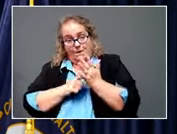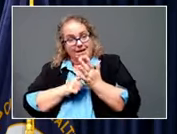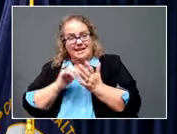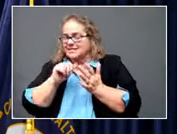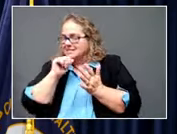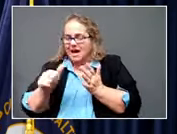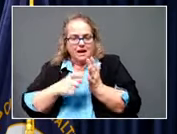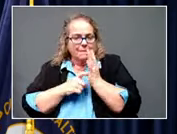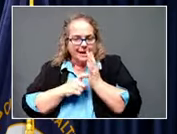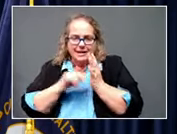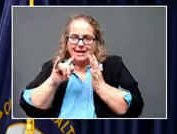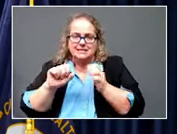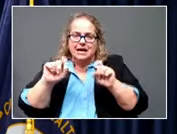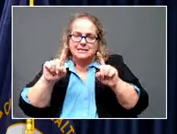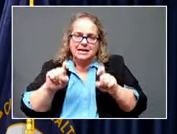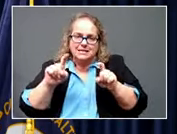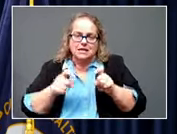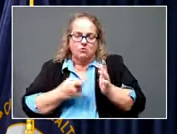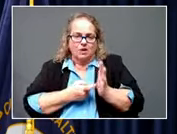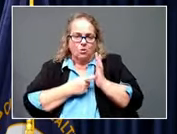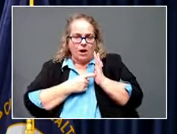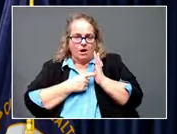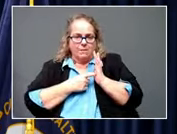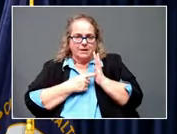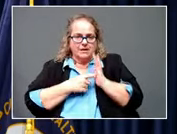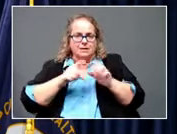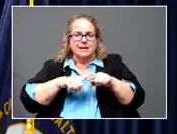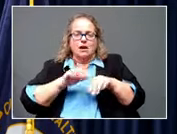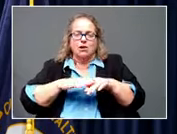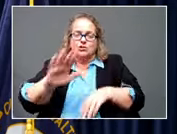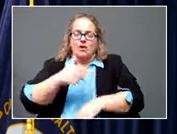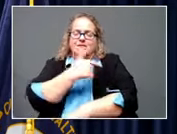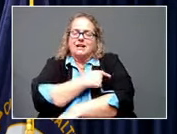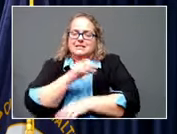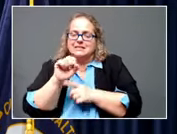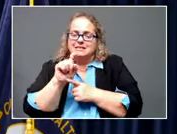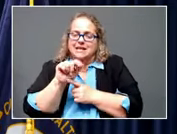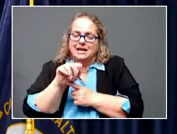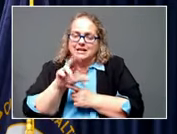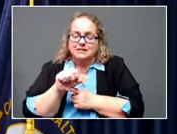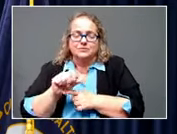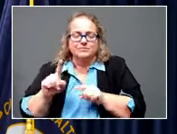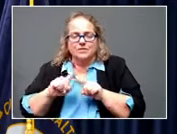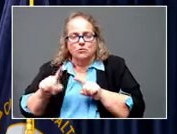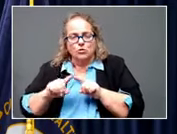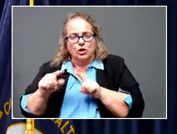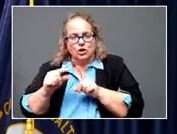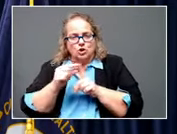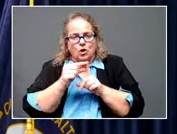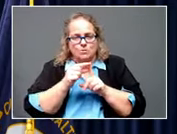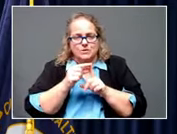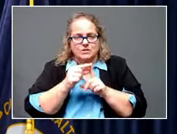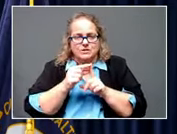on your vaccination status. And I guess different terms are used depending on where you are. For instance, with the